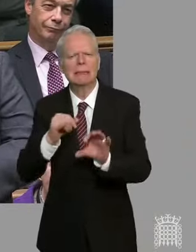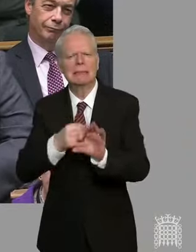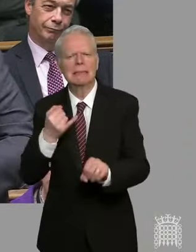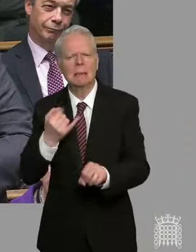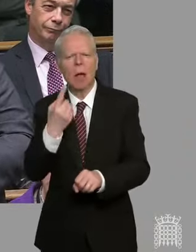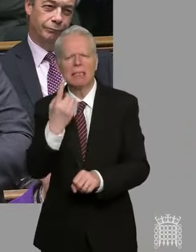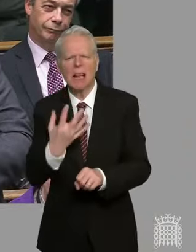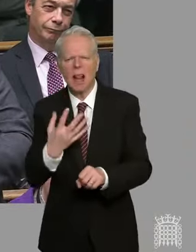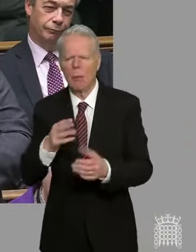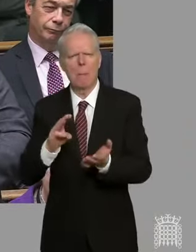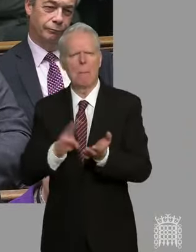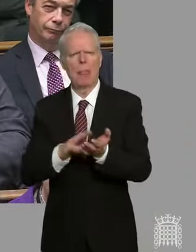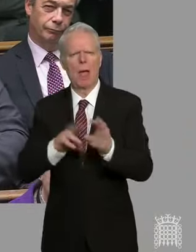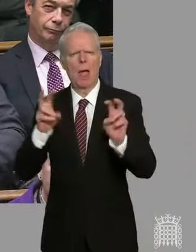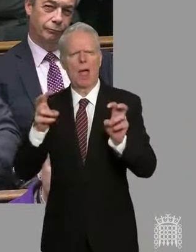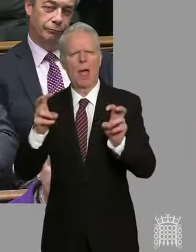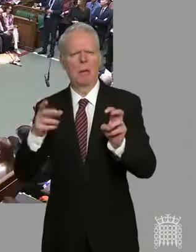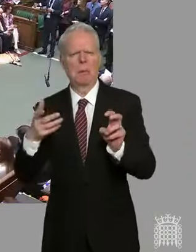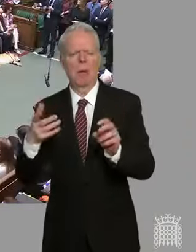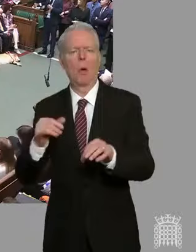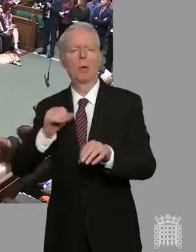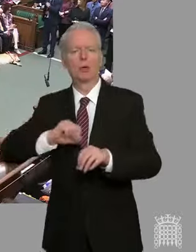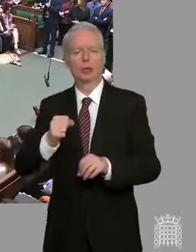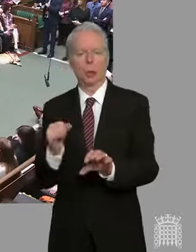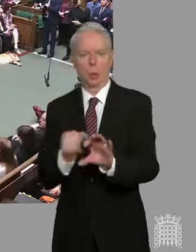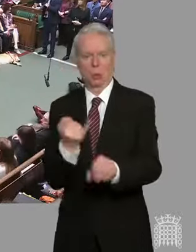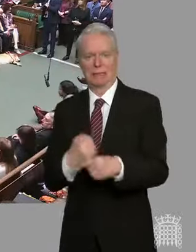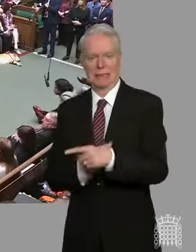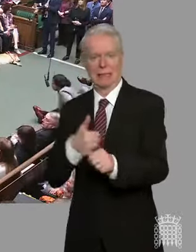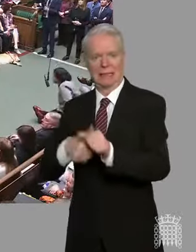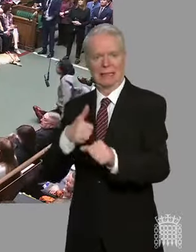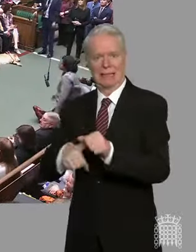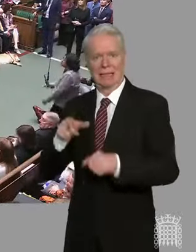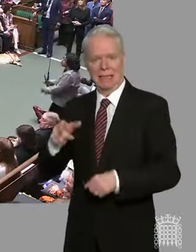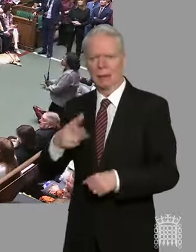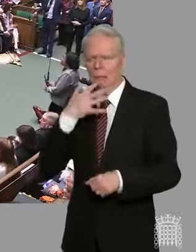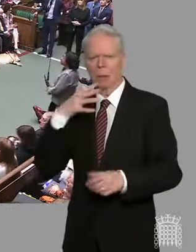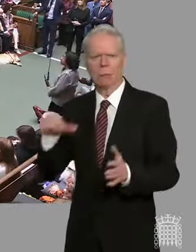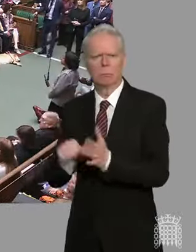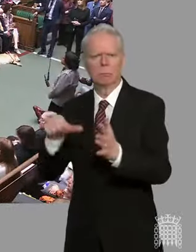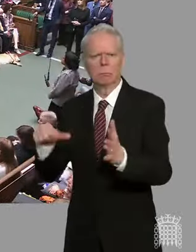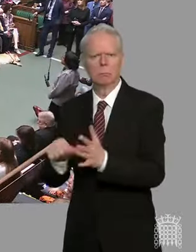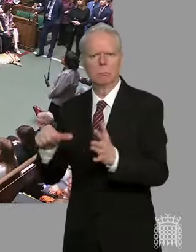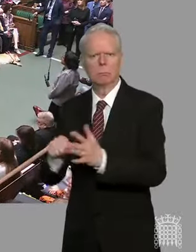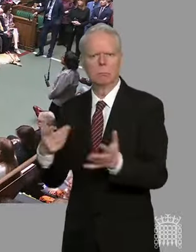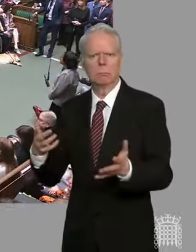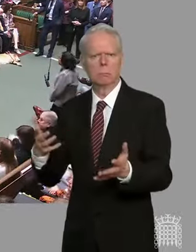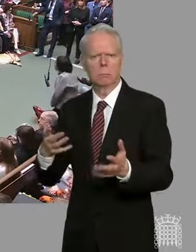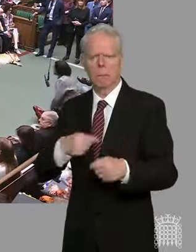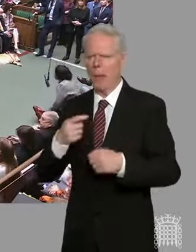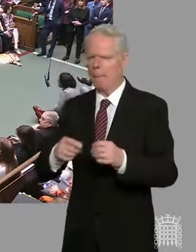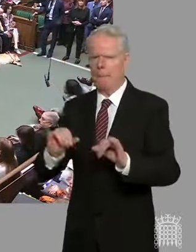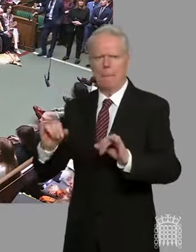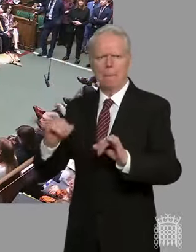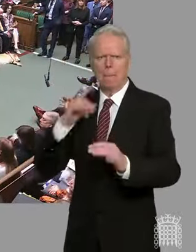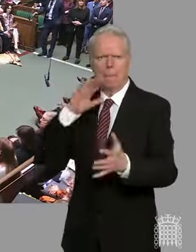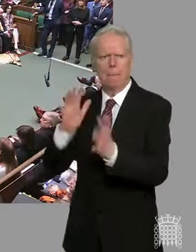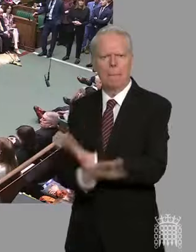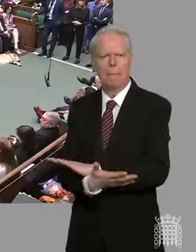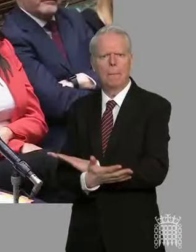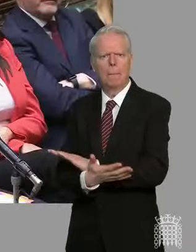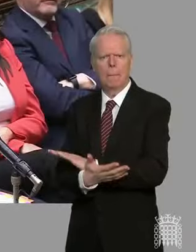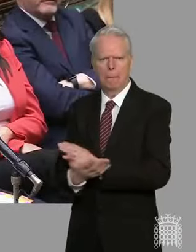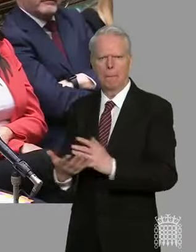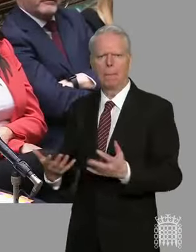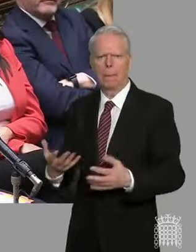to the hilt and scrapping these plans? Prime Minister. Mr Speaker, we do support Scotch whisky. It's a really important part